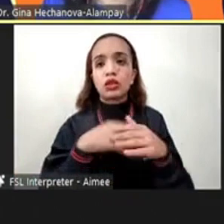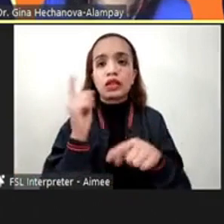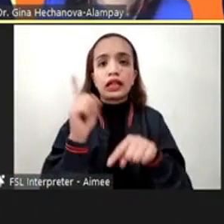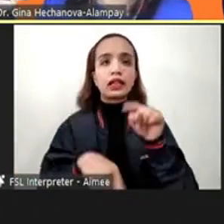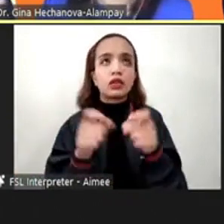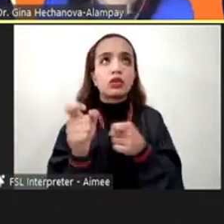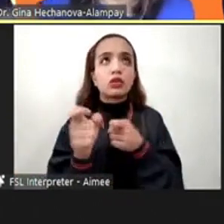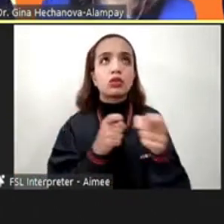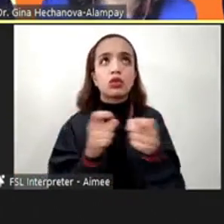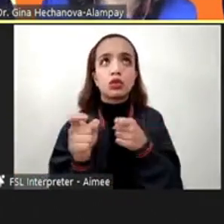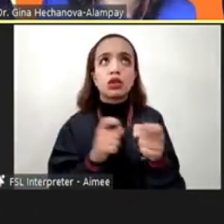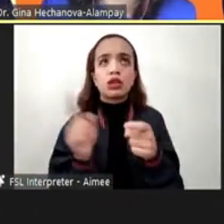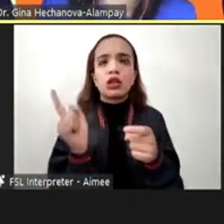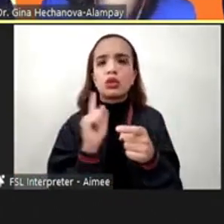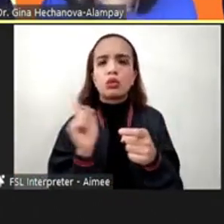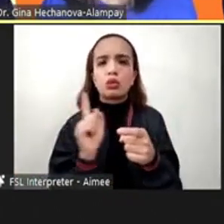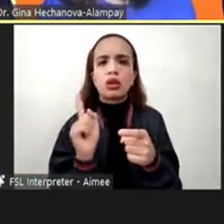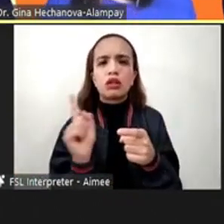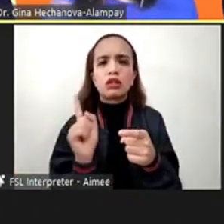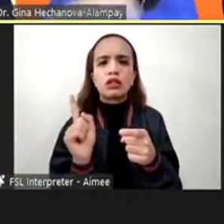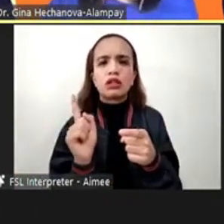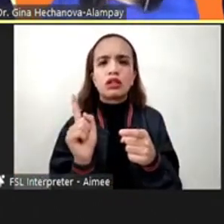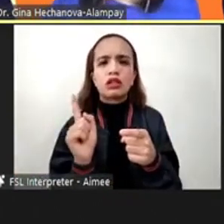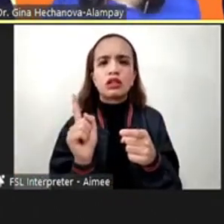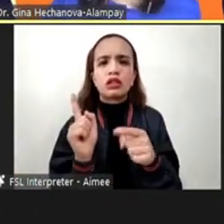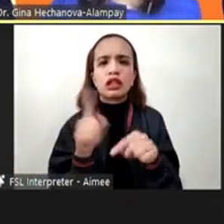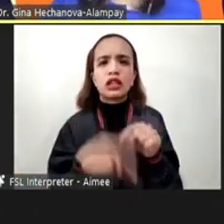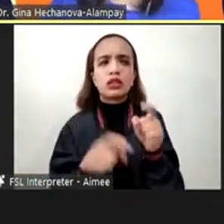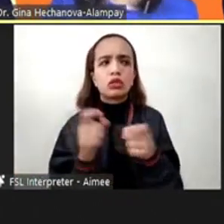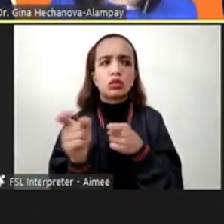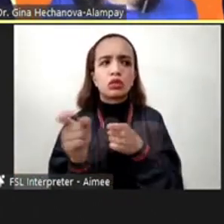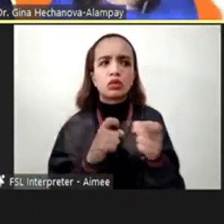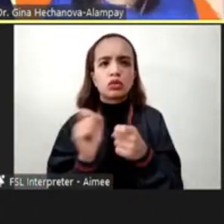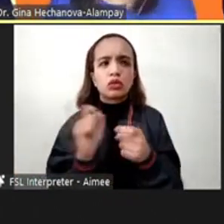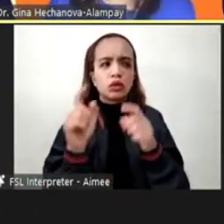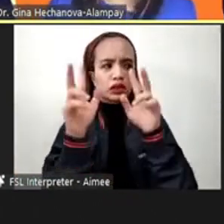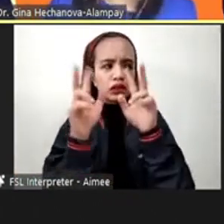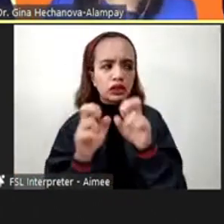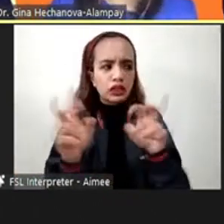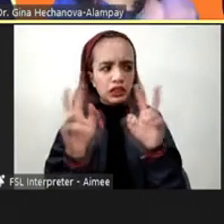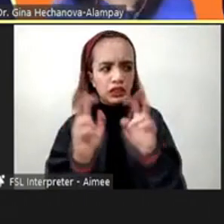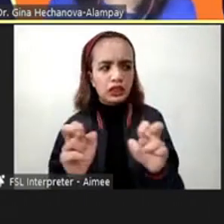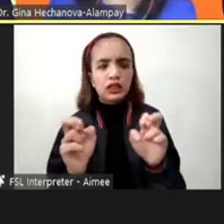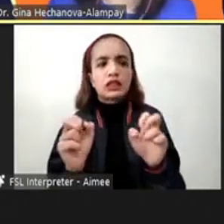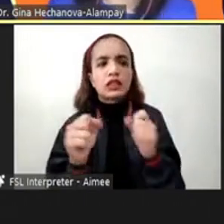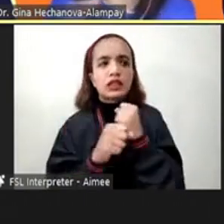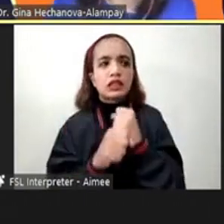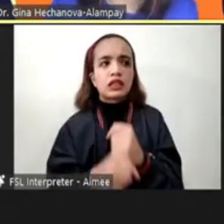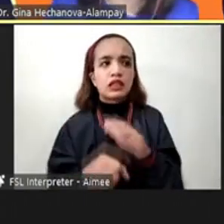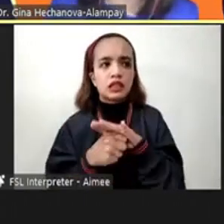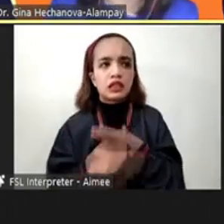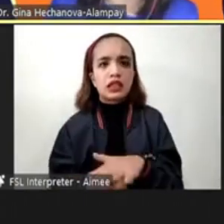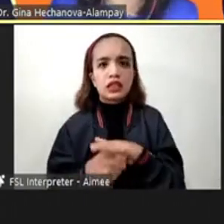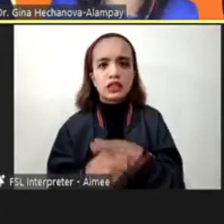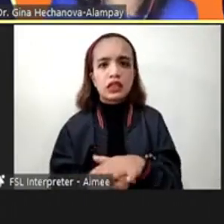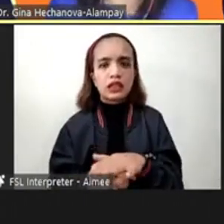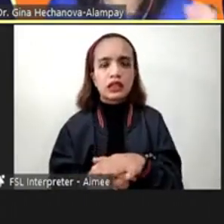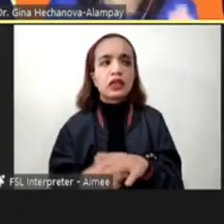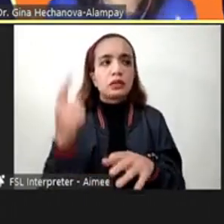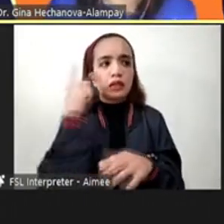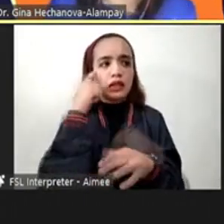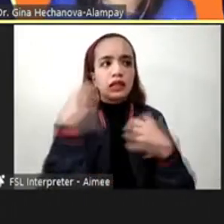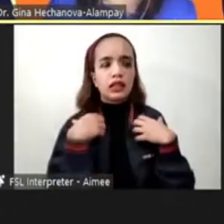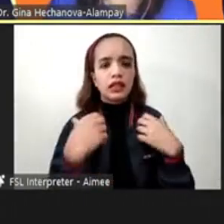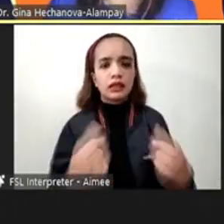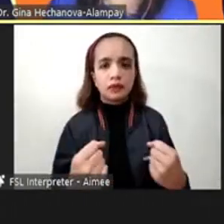it that is within our control? What our study found is between stressors and mental health outcomes